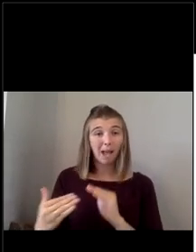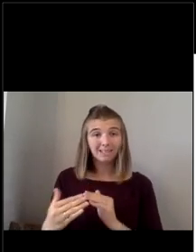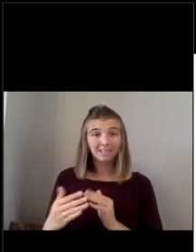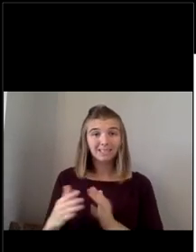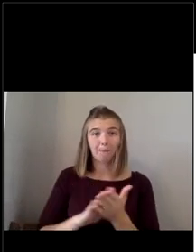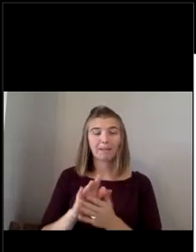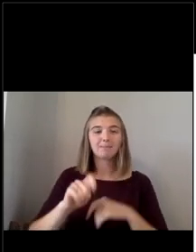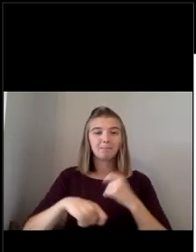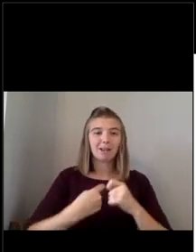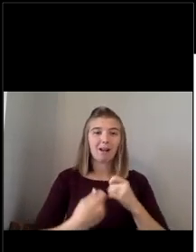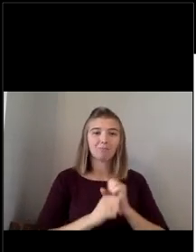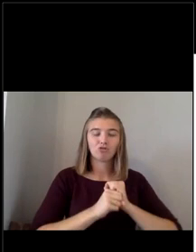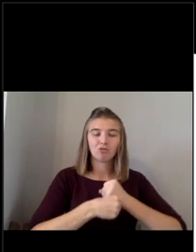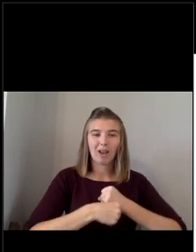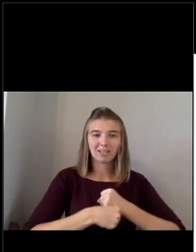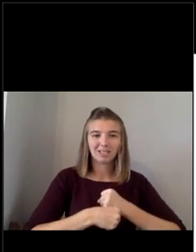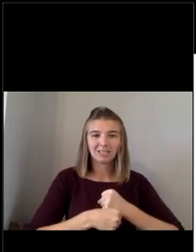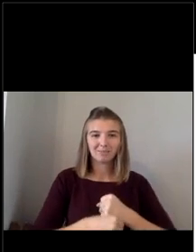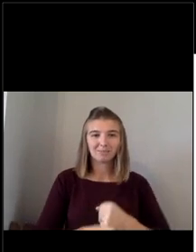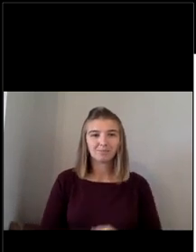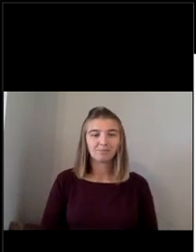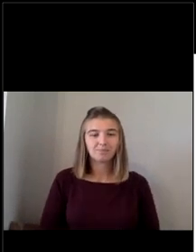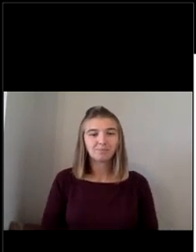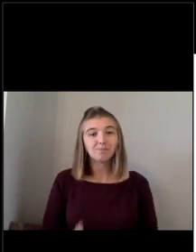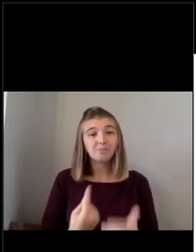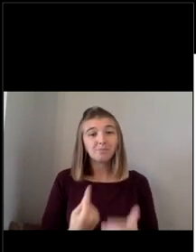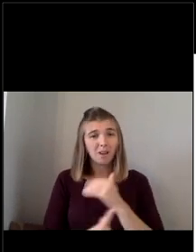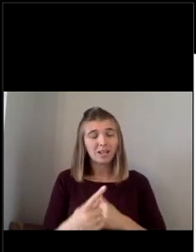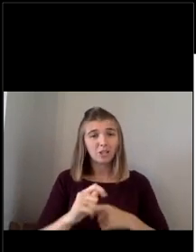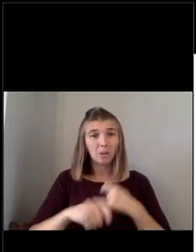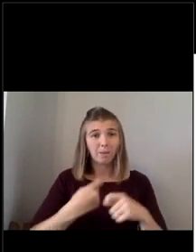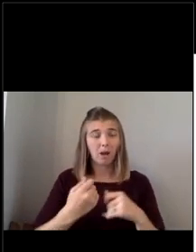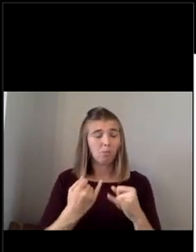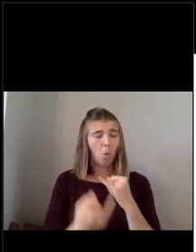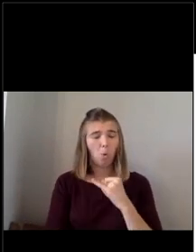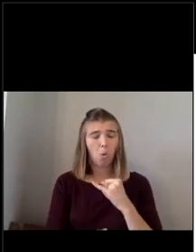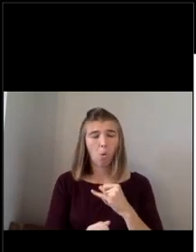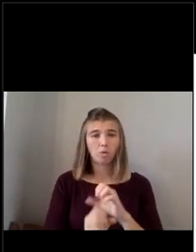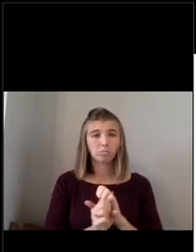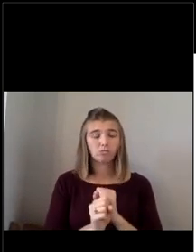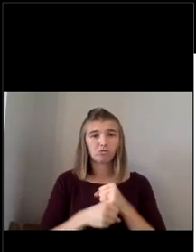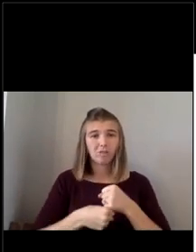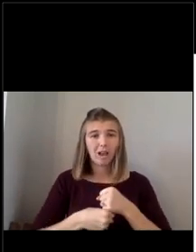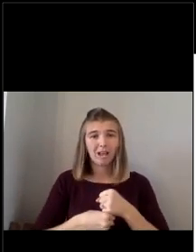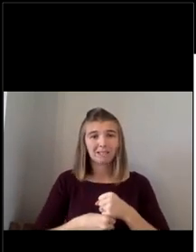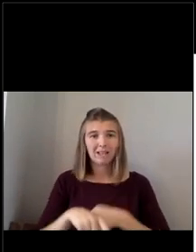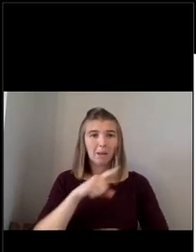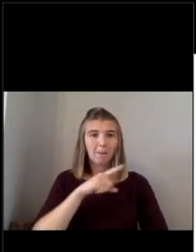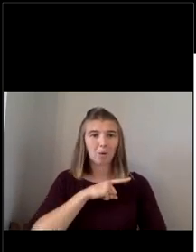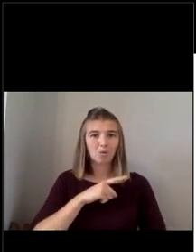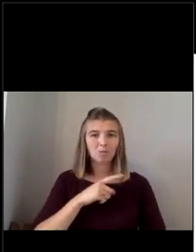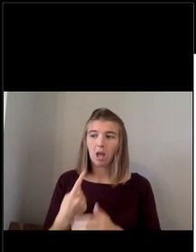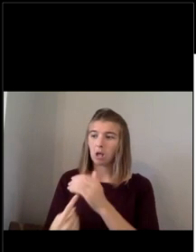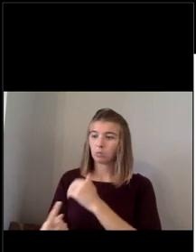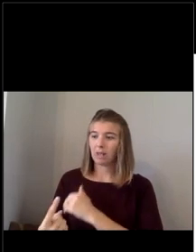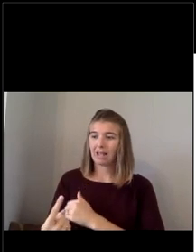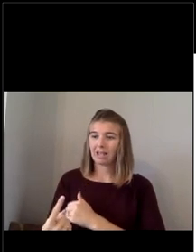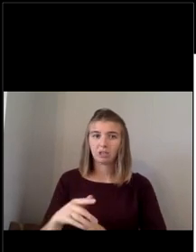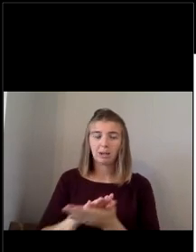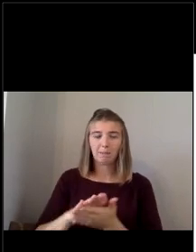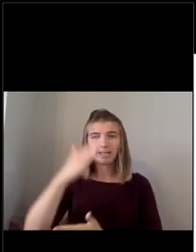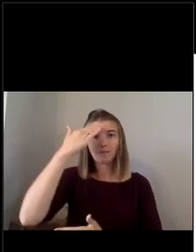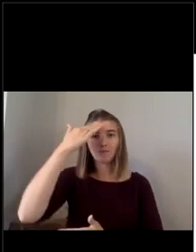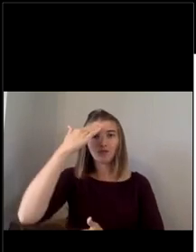stressor because, as far as our brains are concerned, social isolation renders us unsafe. Social isolation is a